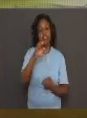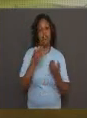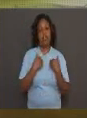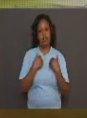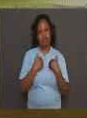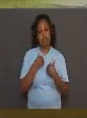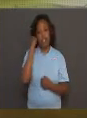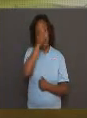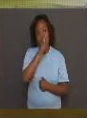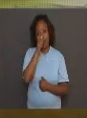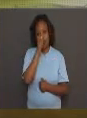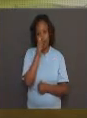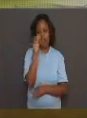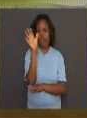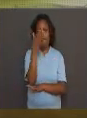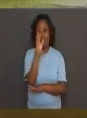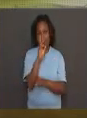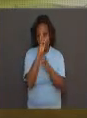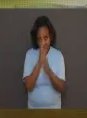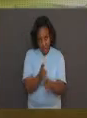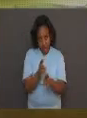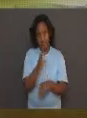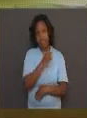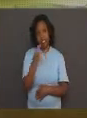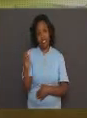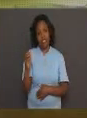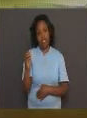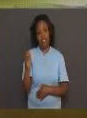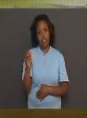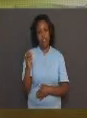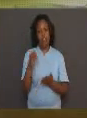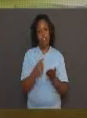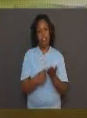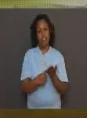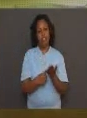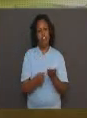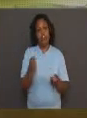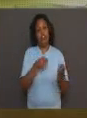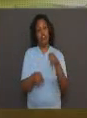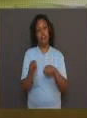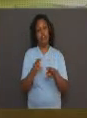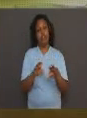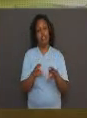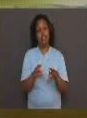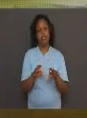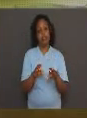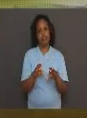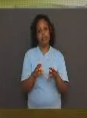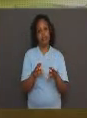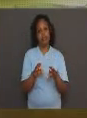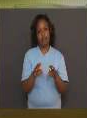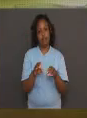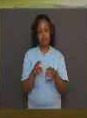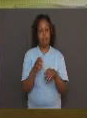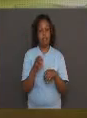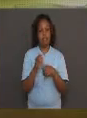the Ethiopian flag and consider how it can contribute to maintaining the